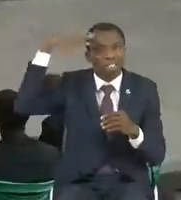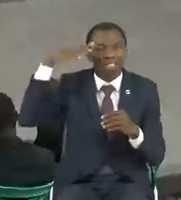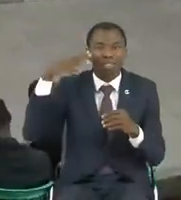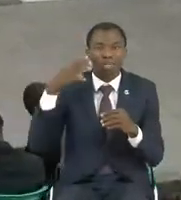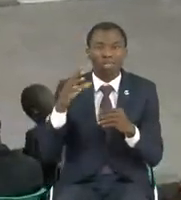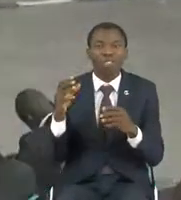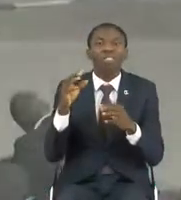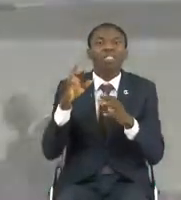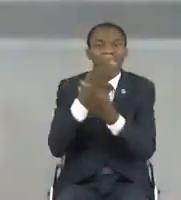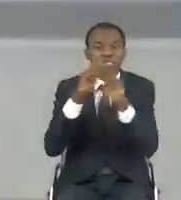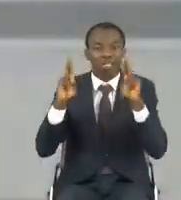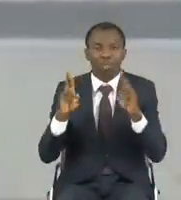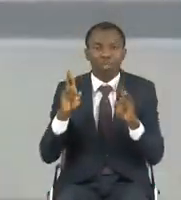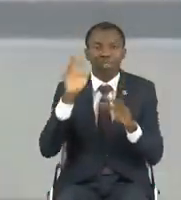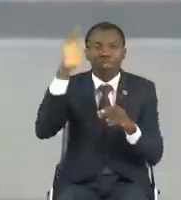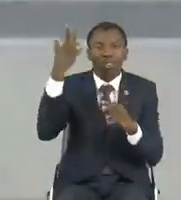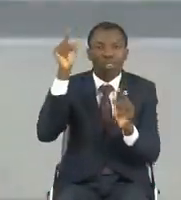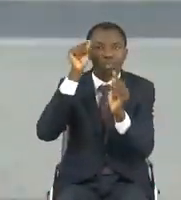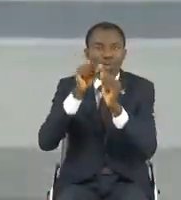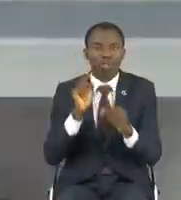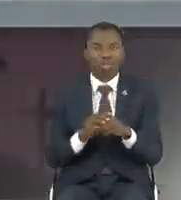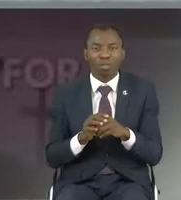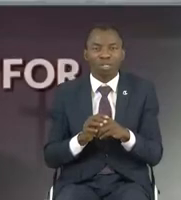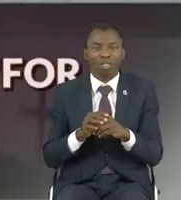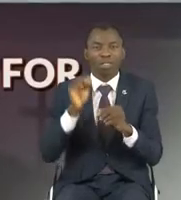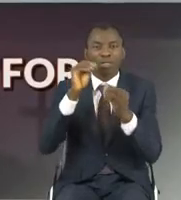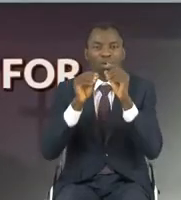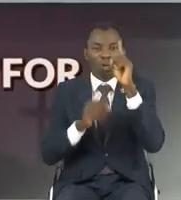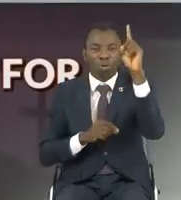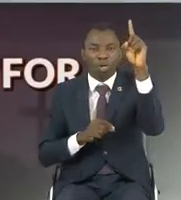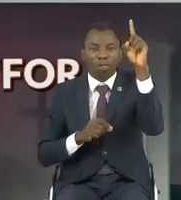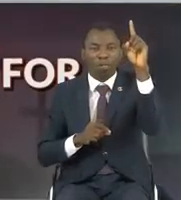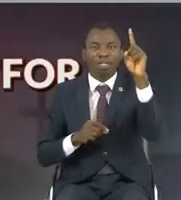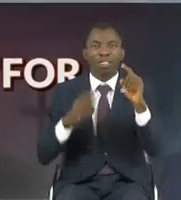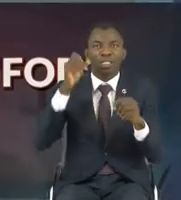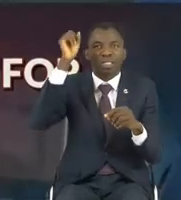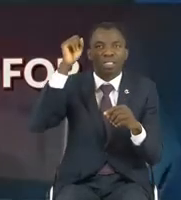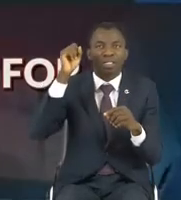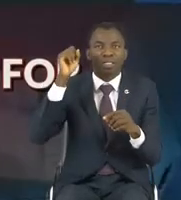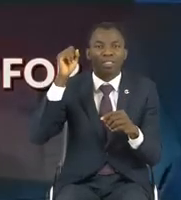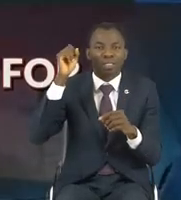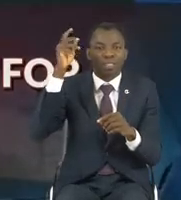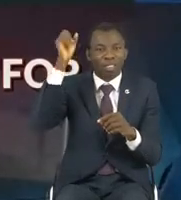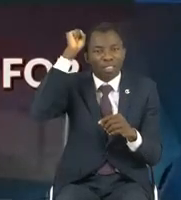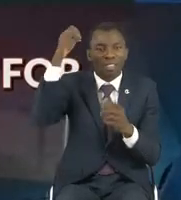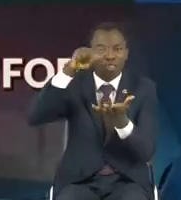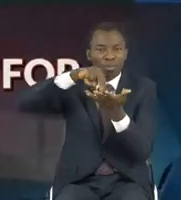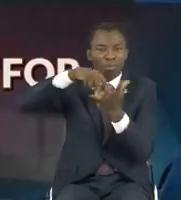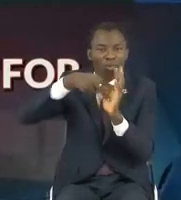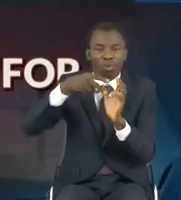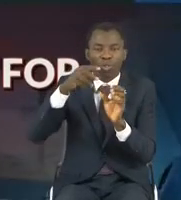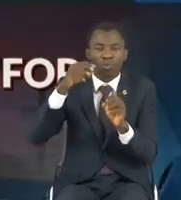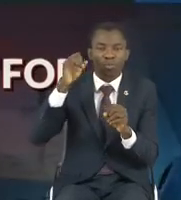here. Number one, the purposeful death and resurrection of